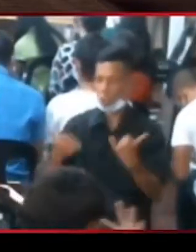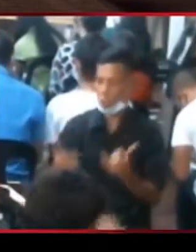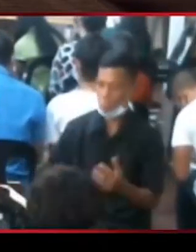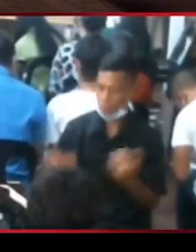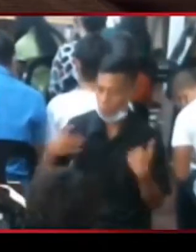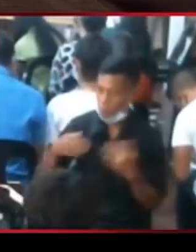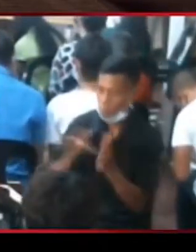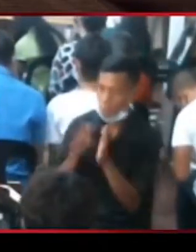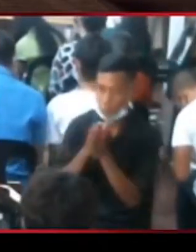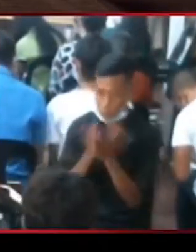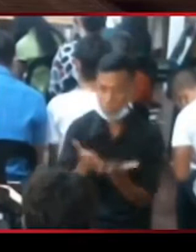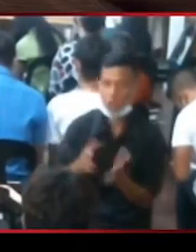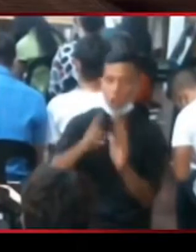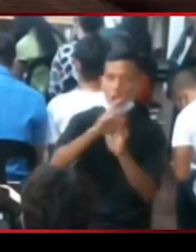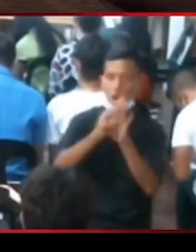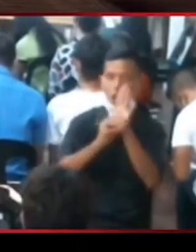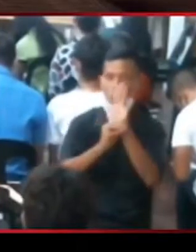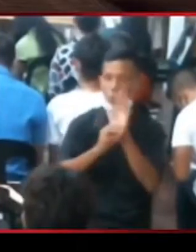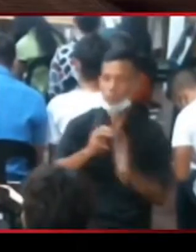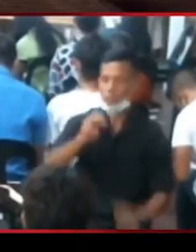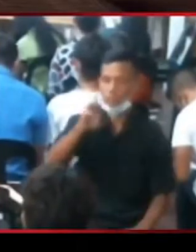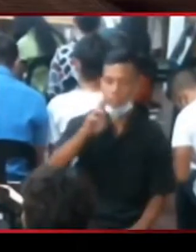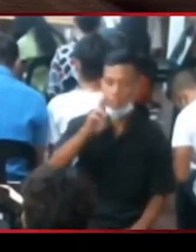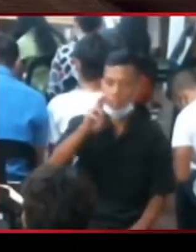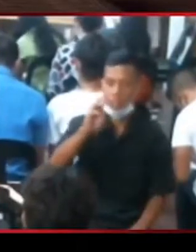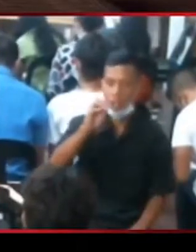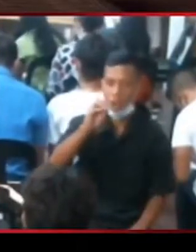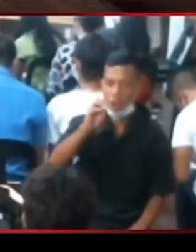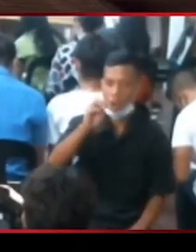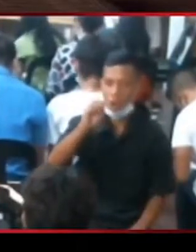Romans 8:28.